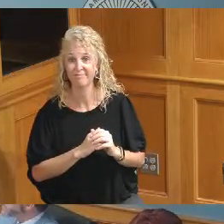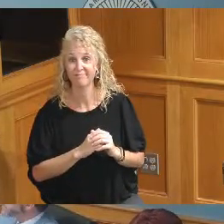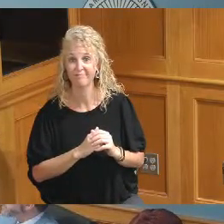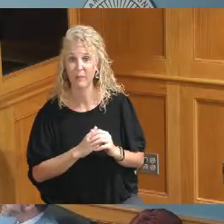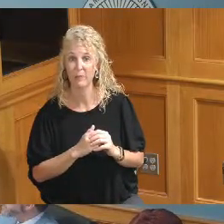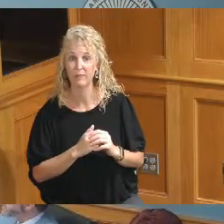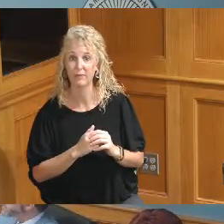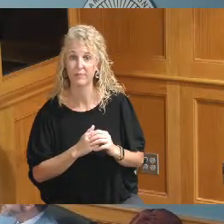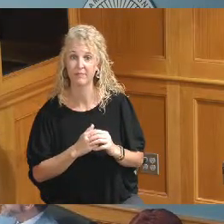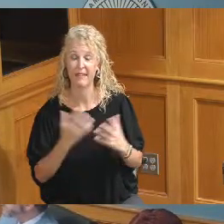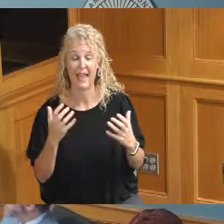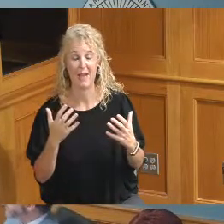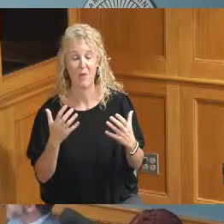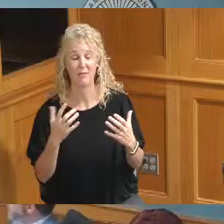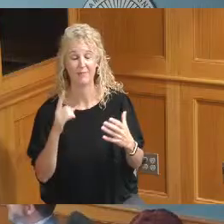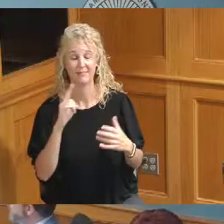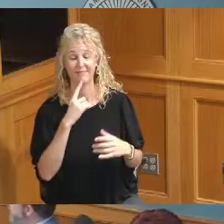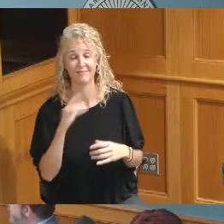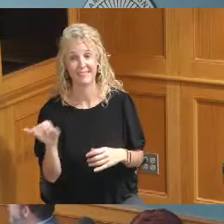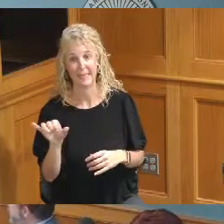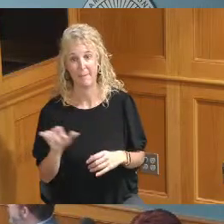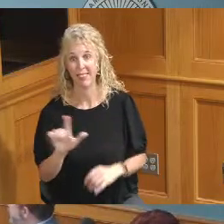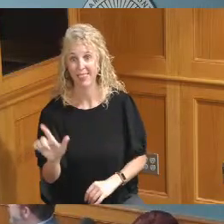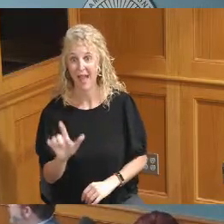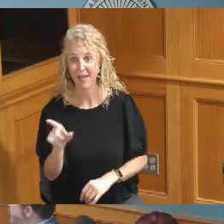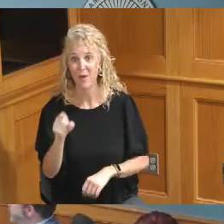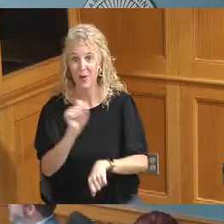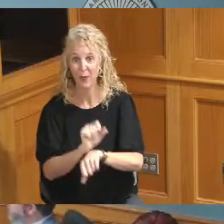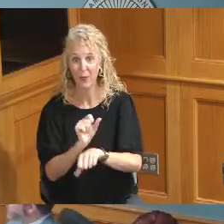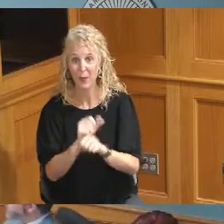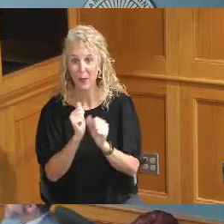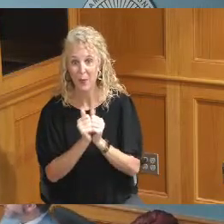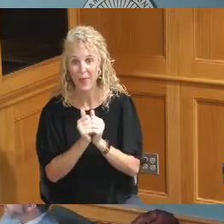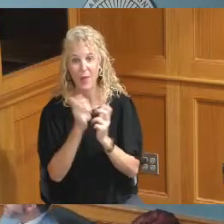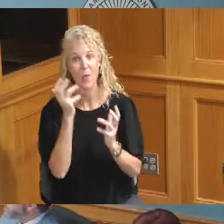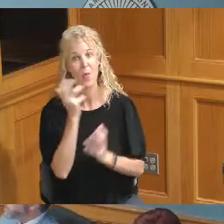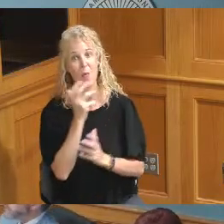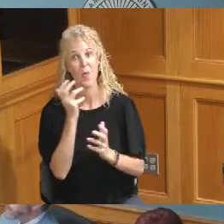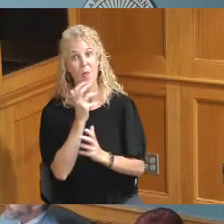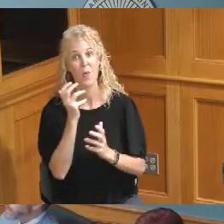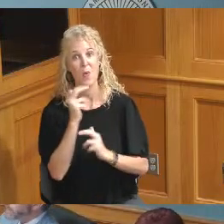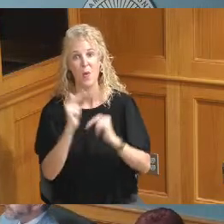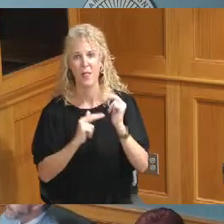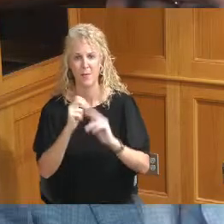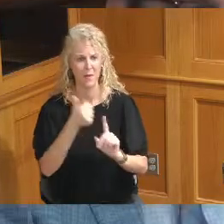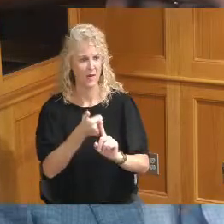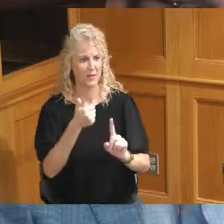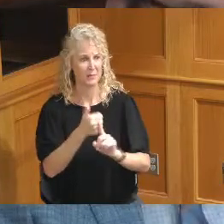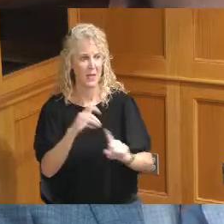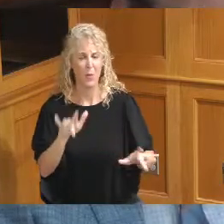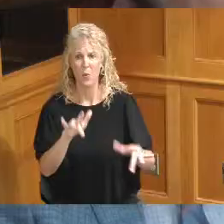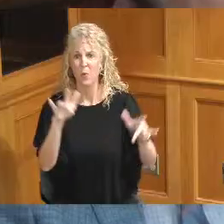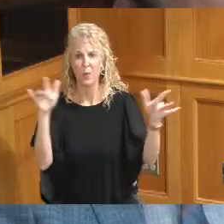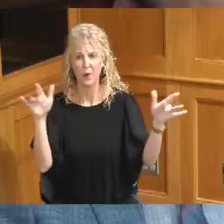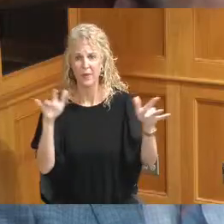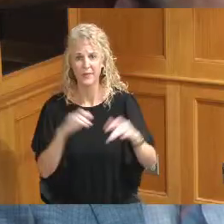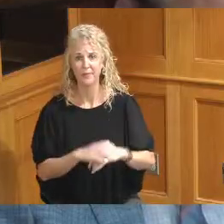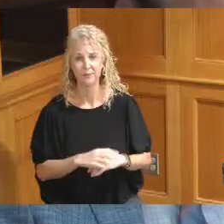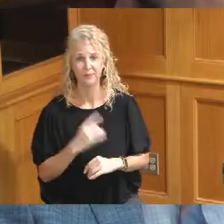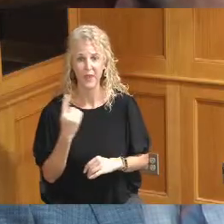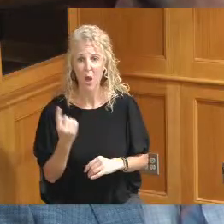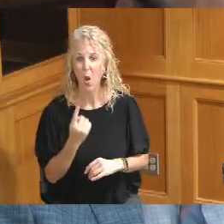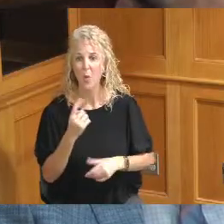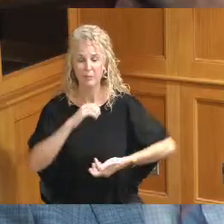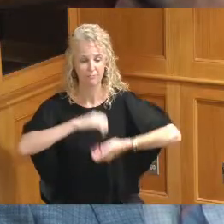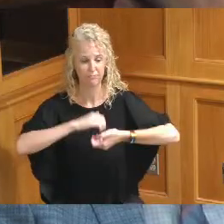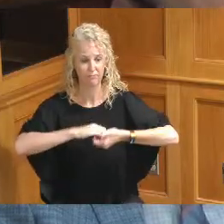just want to also echo that about the library. We've got some very neat facilities, and they've always been a good